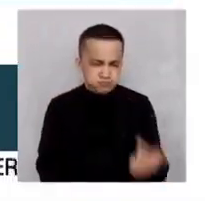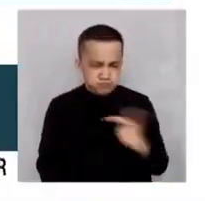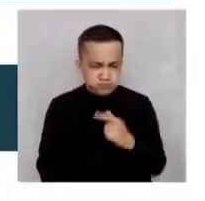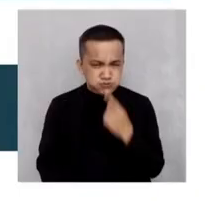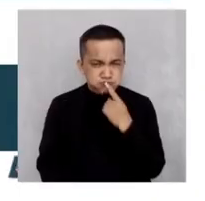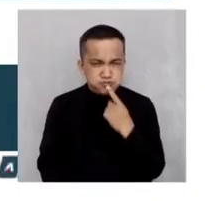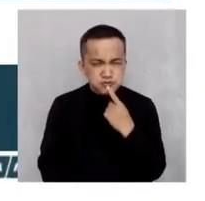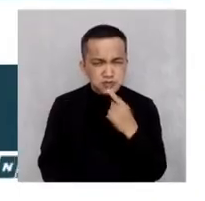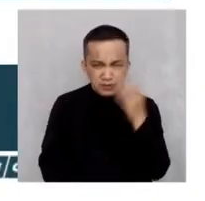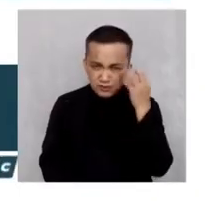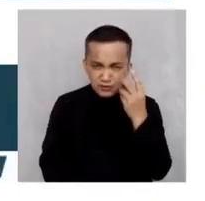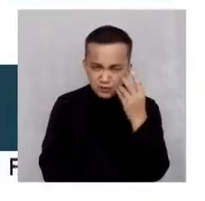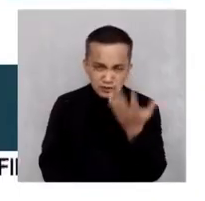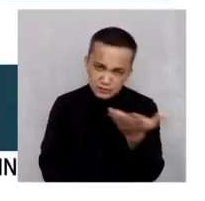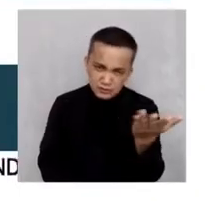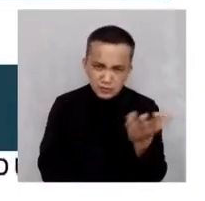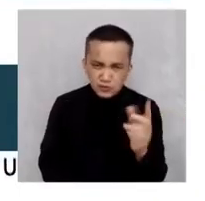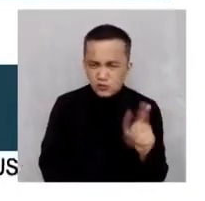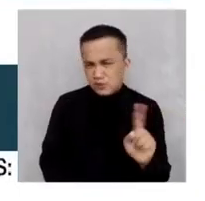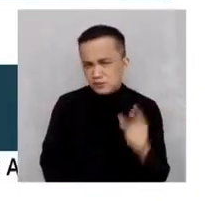process, Senator? What are you weighing?